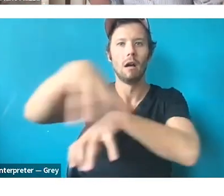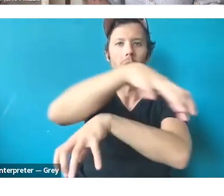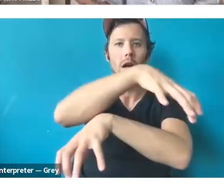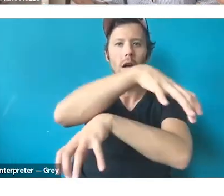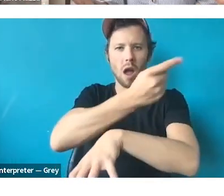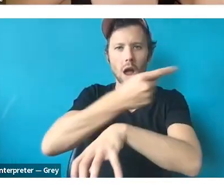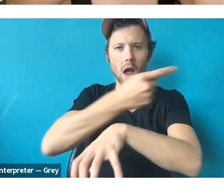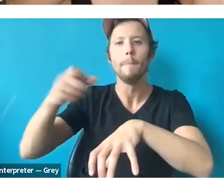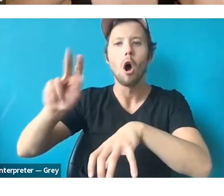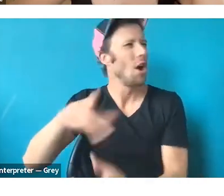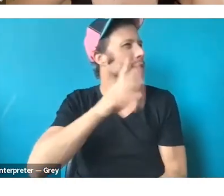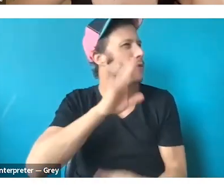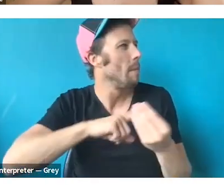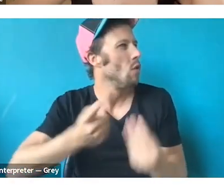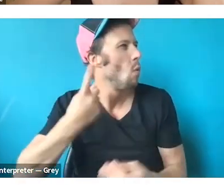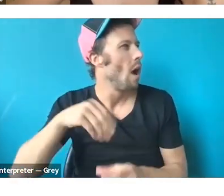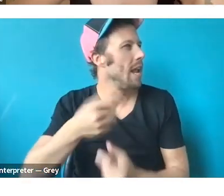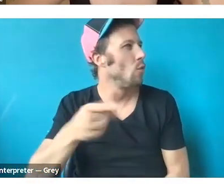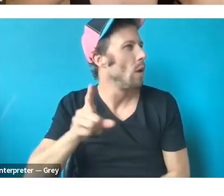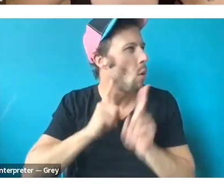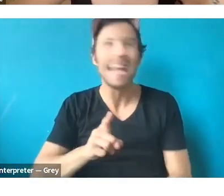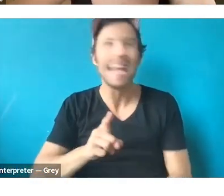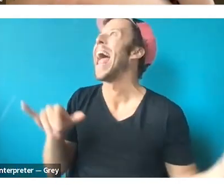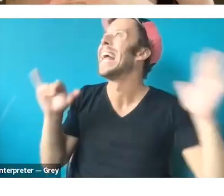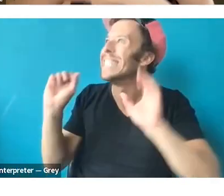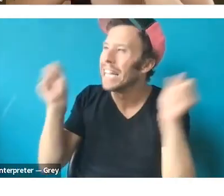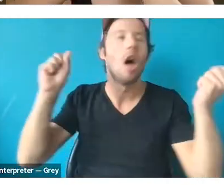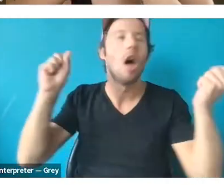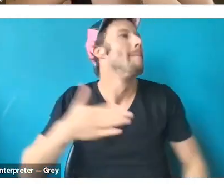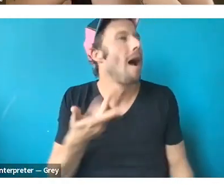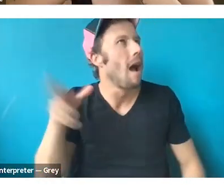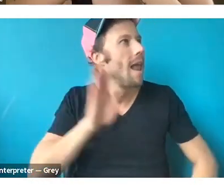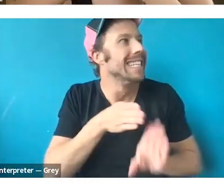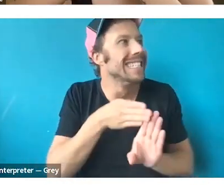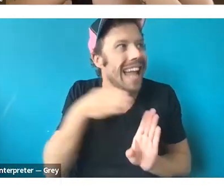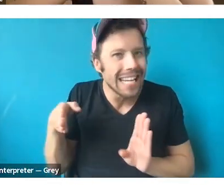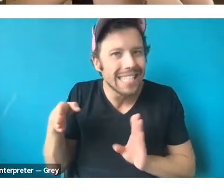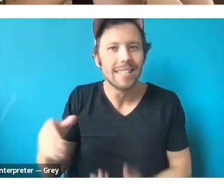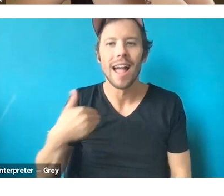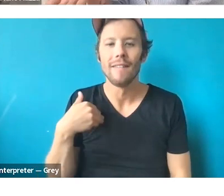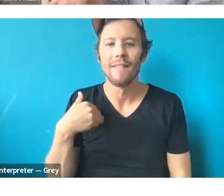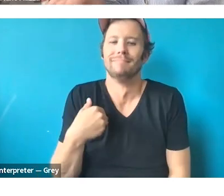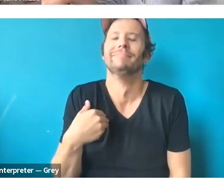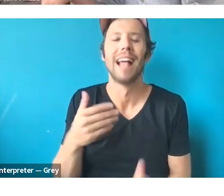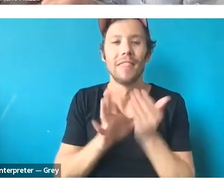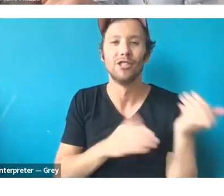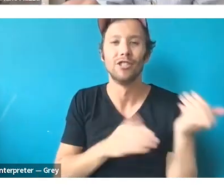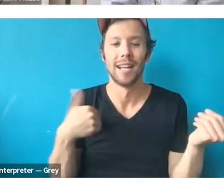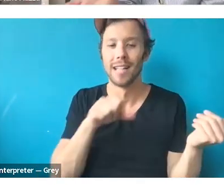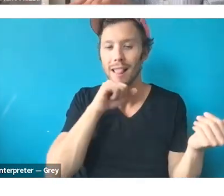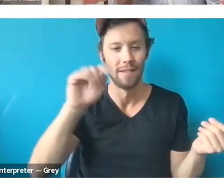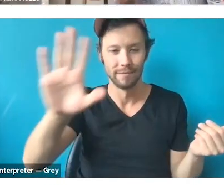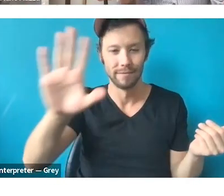like, are you talking about the one in Greenpoint? Yes. Oh my God, next to it, there is the shit tits. I love this. Yeah. Next to